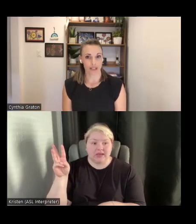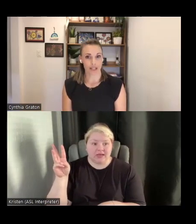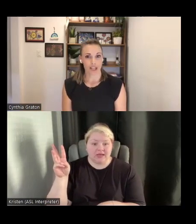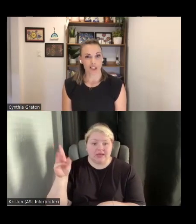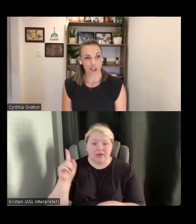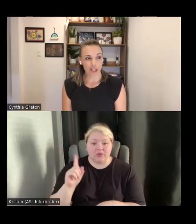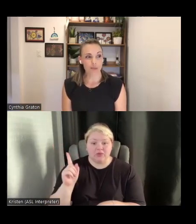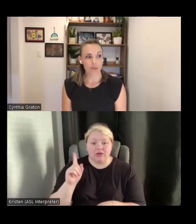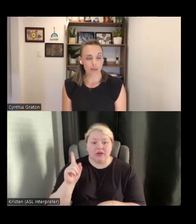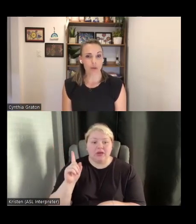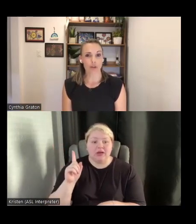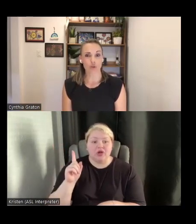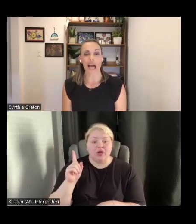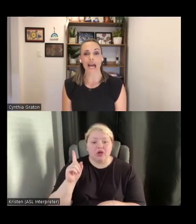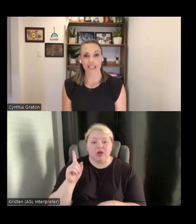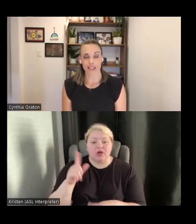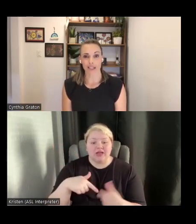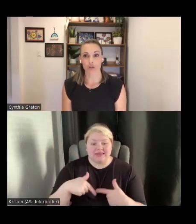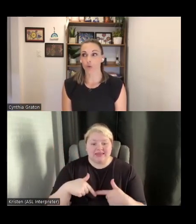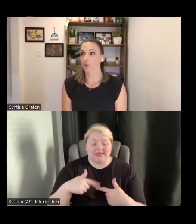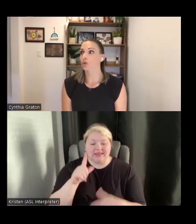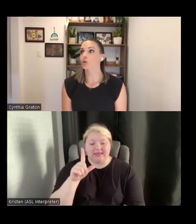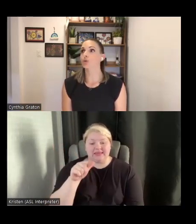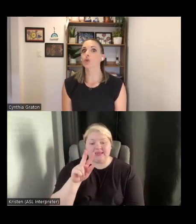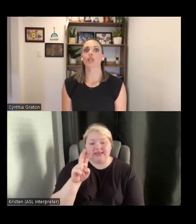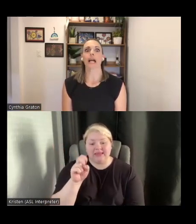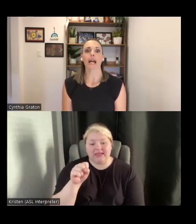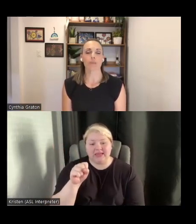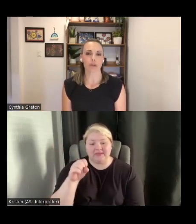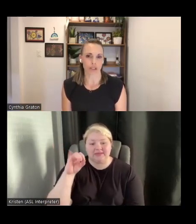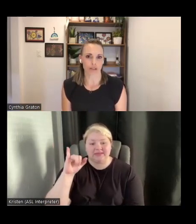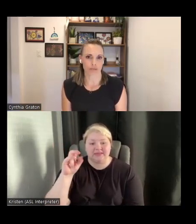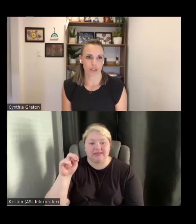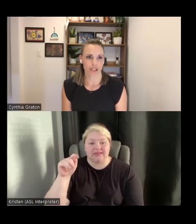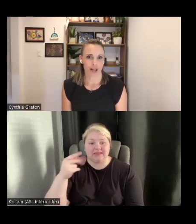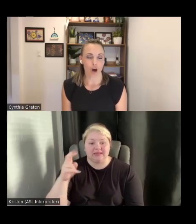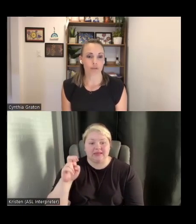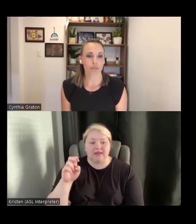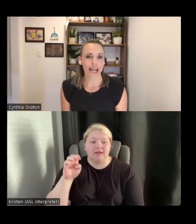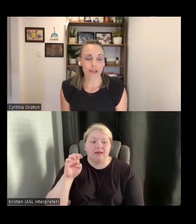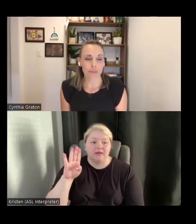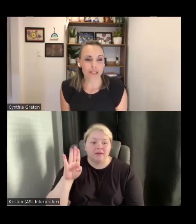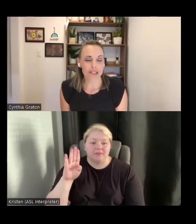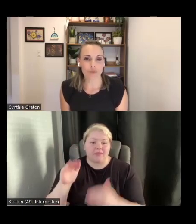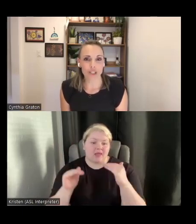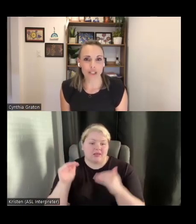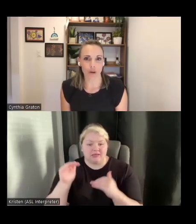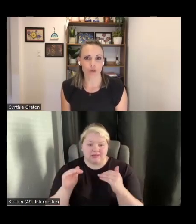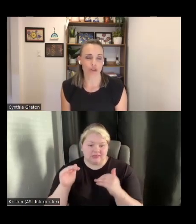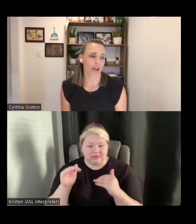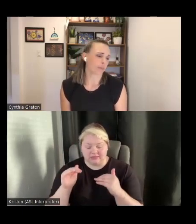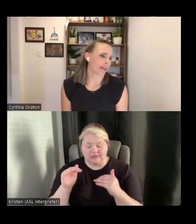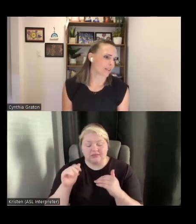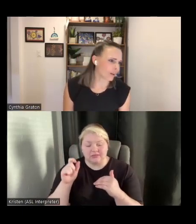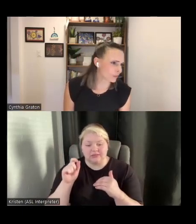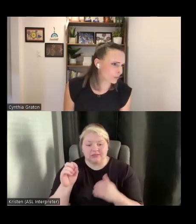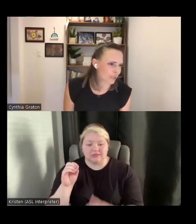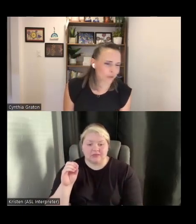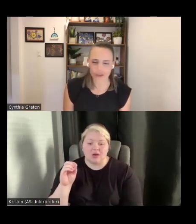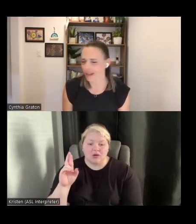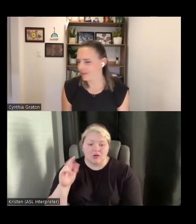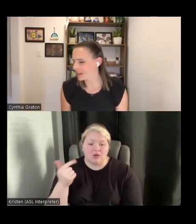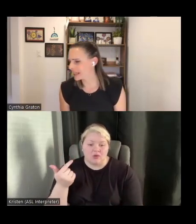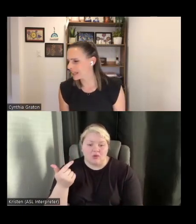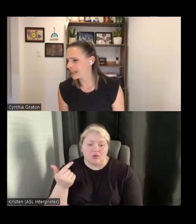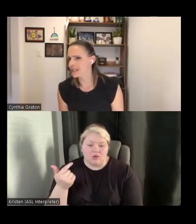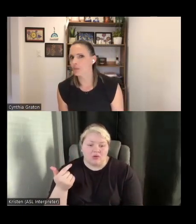website, you're going to be able to access to a huge library of Plan B's video done by Dr. Green